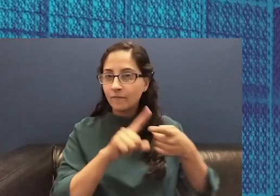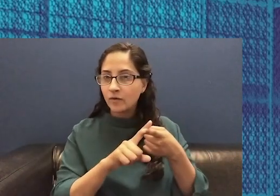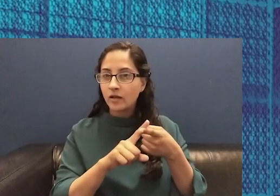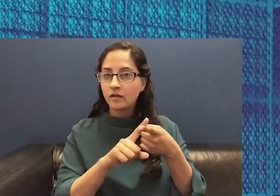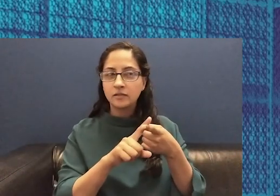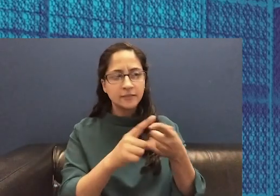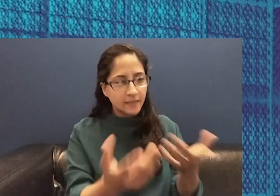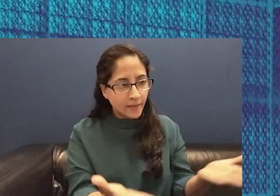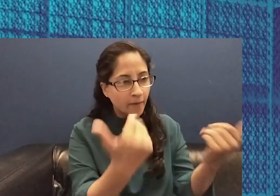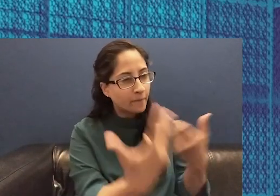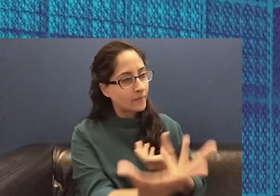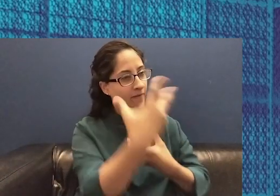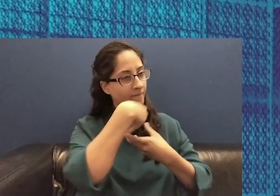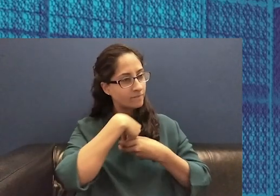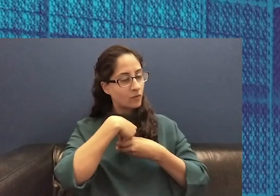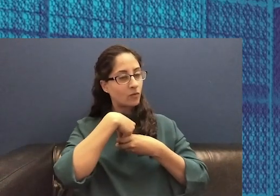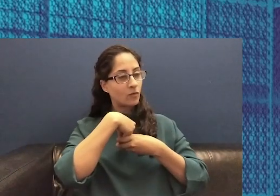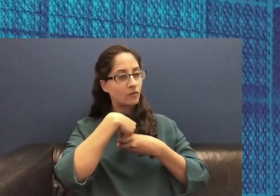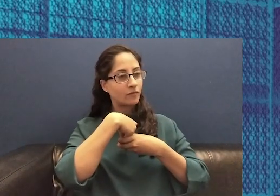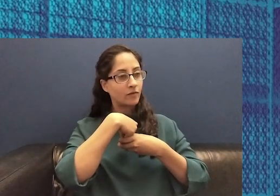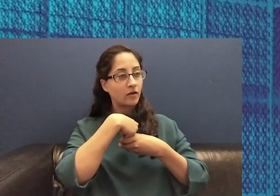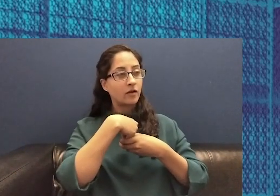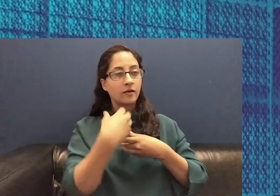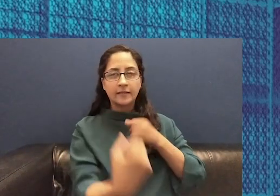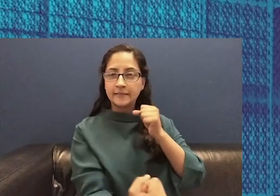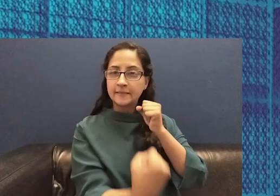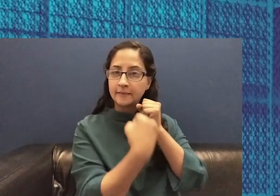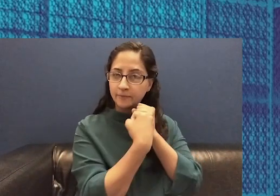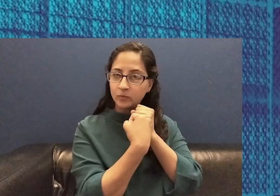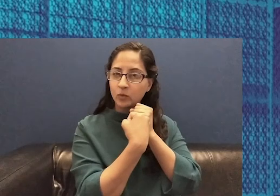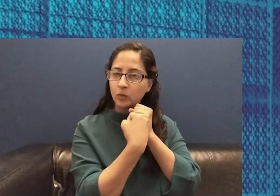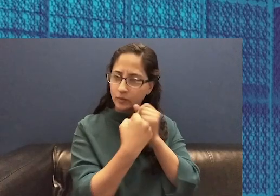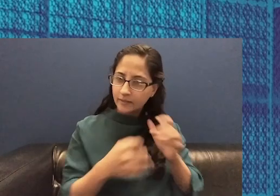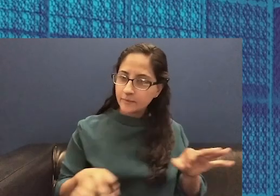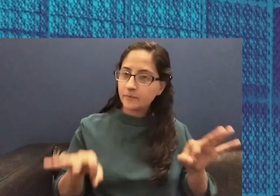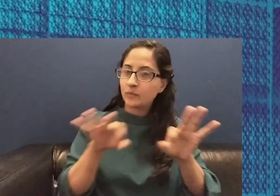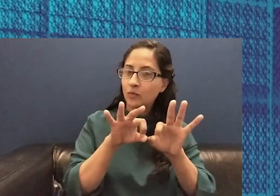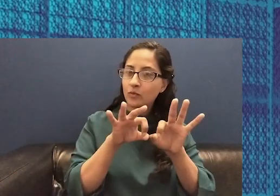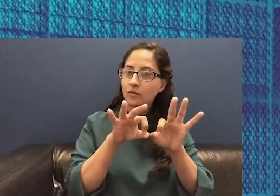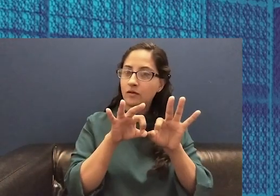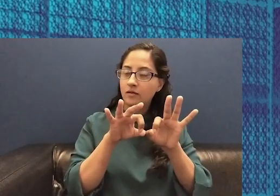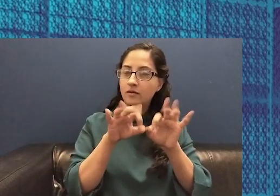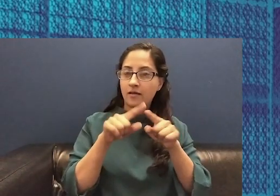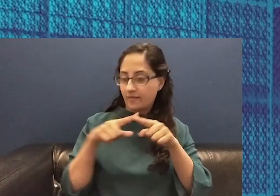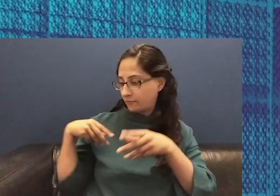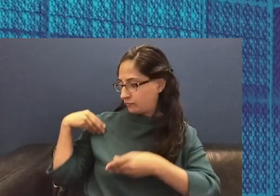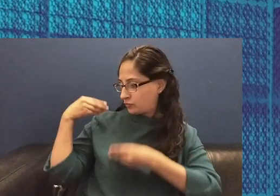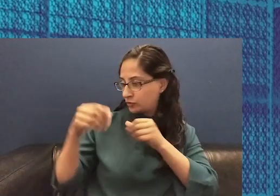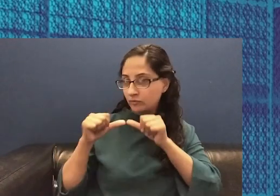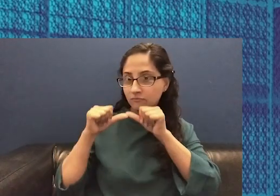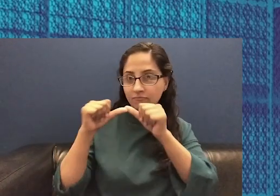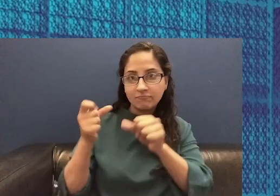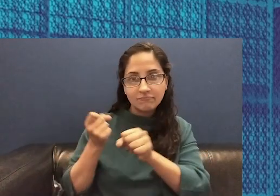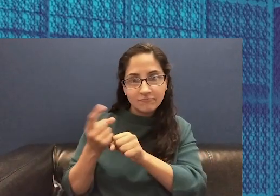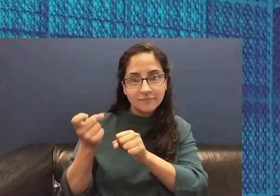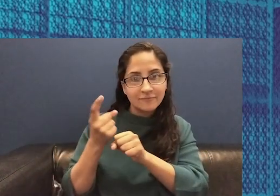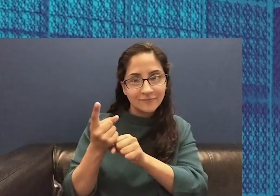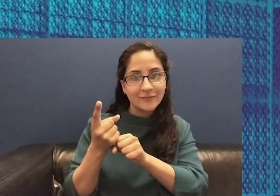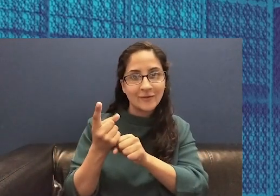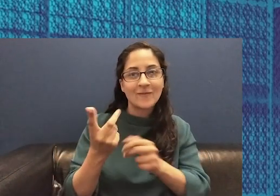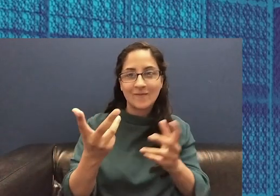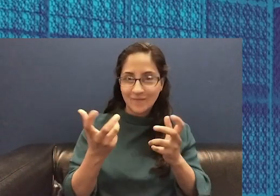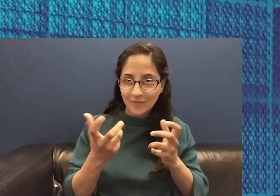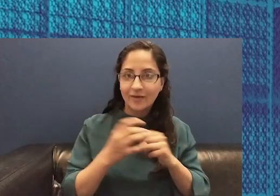important today as it's ever been. That's excellent, and we're so happy to see that the walk is returning back